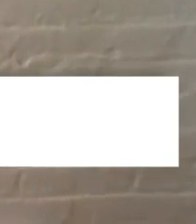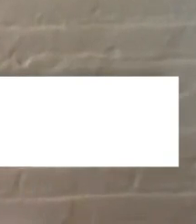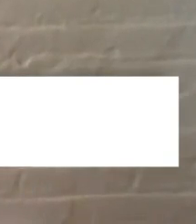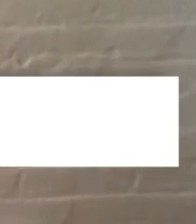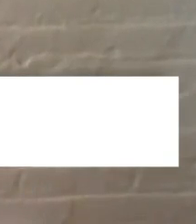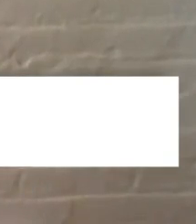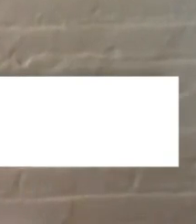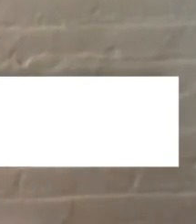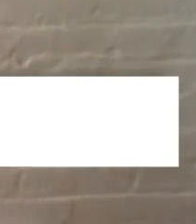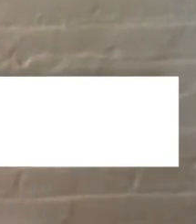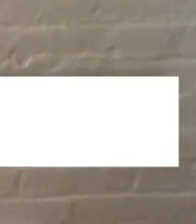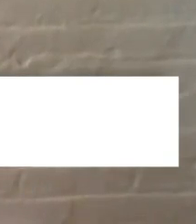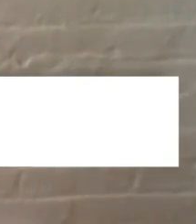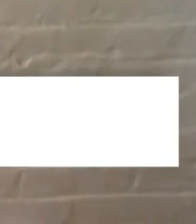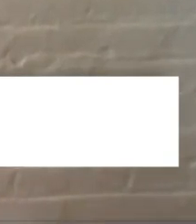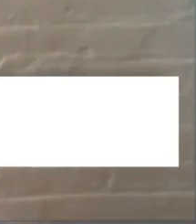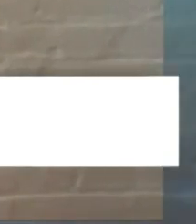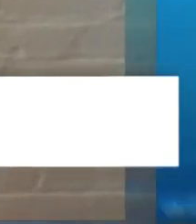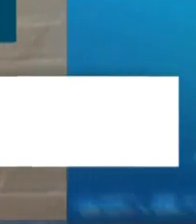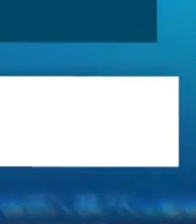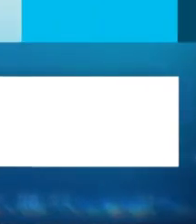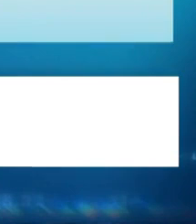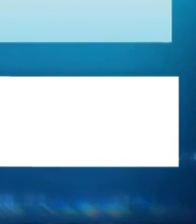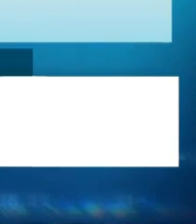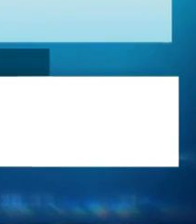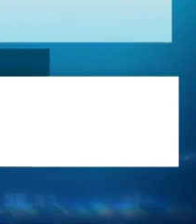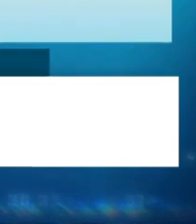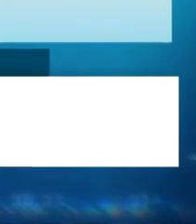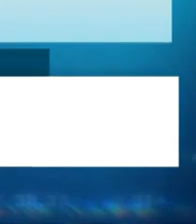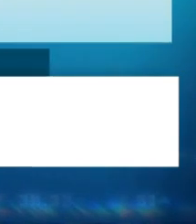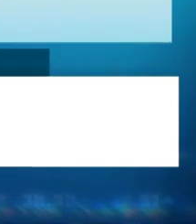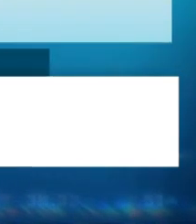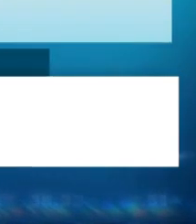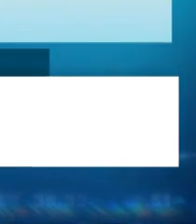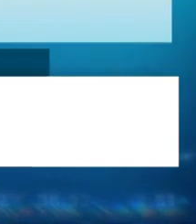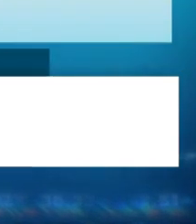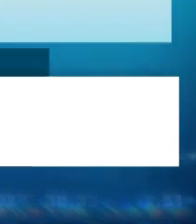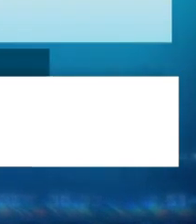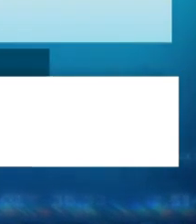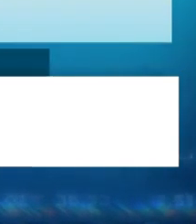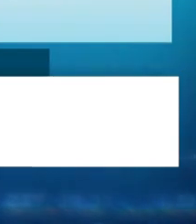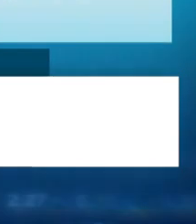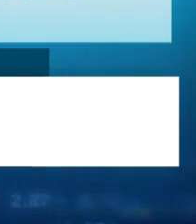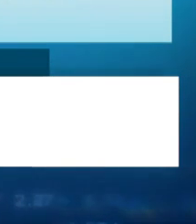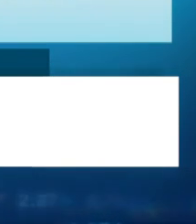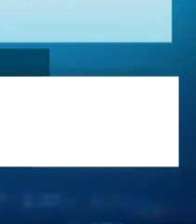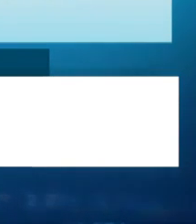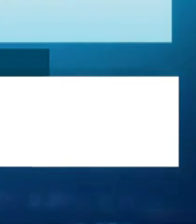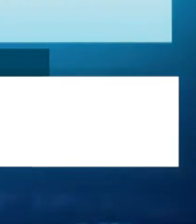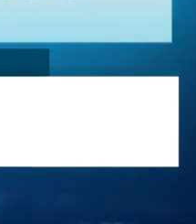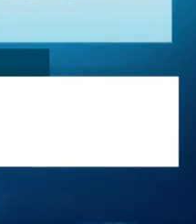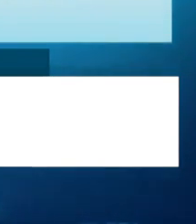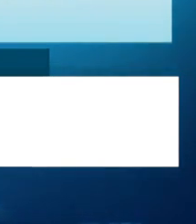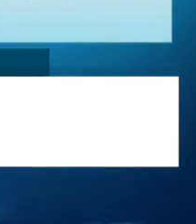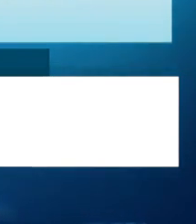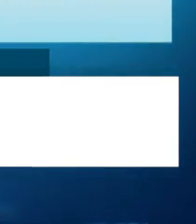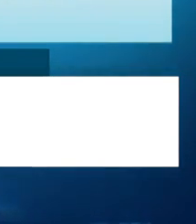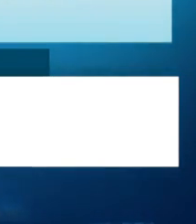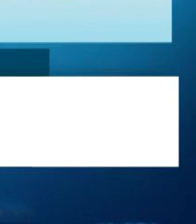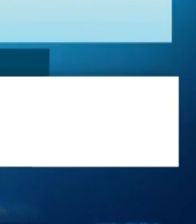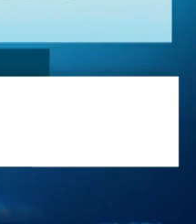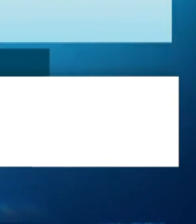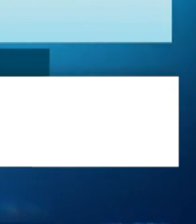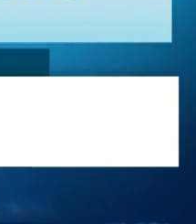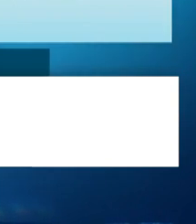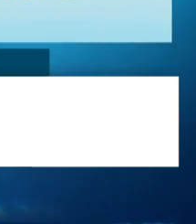two Americans is reporting feeling lonely, and that rate actually doubles for young adults compared to seniors. So we're really starting from the big problem of